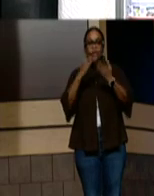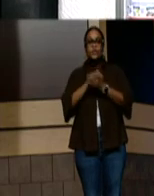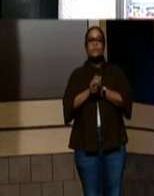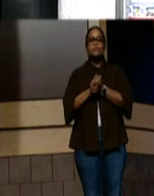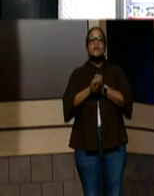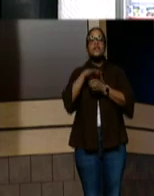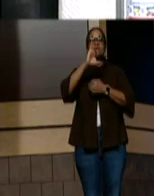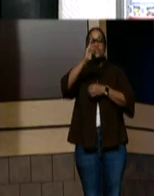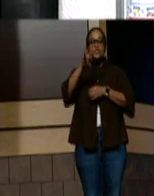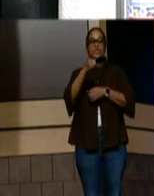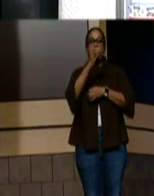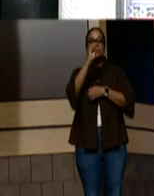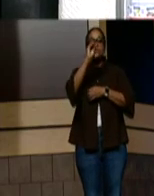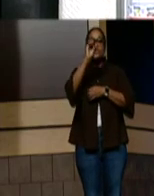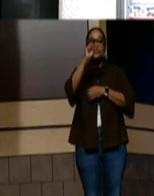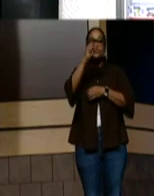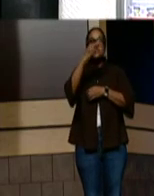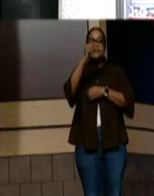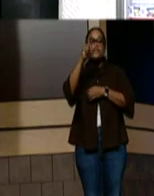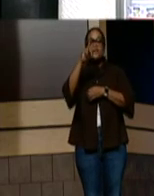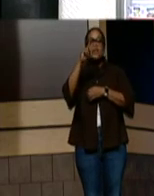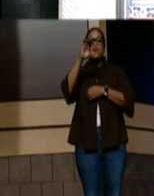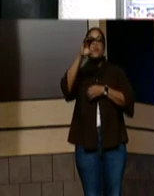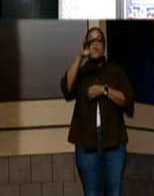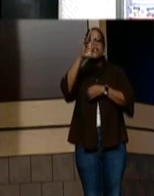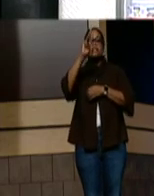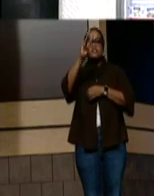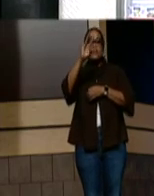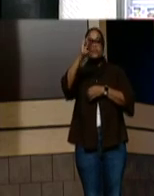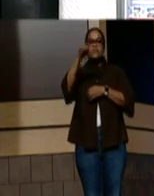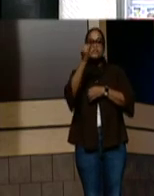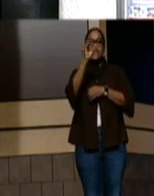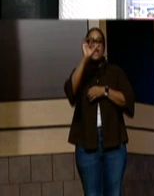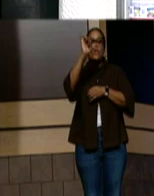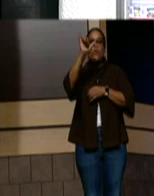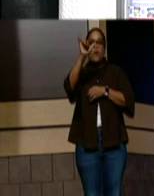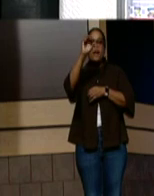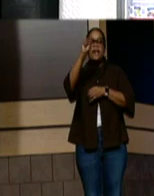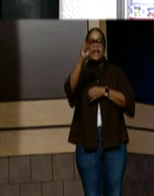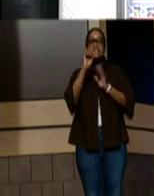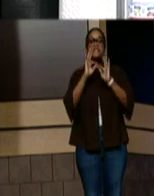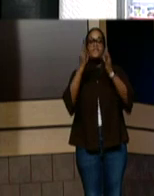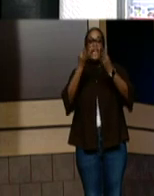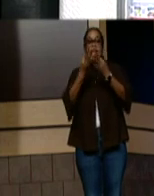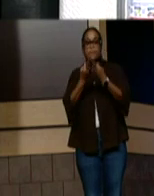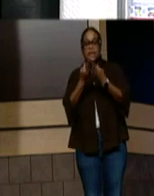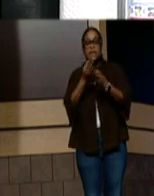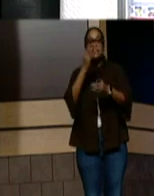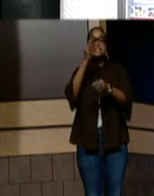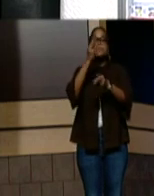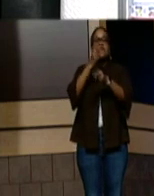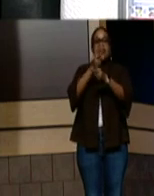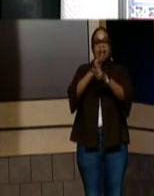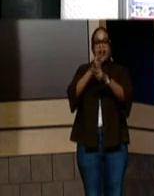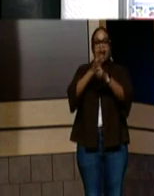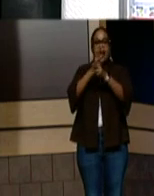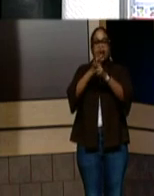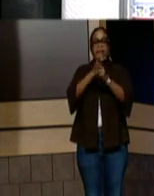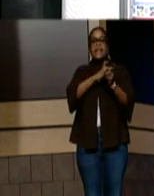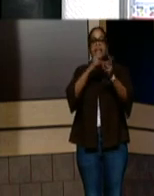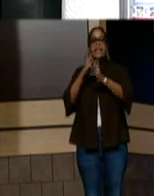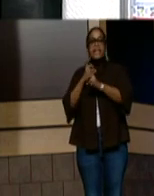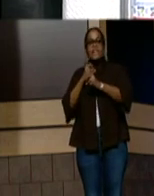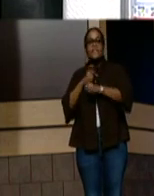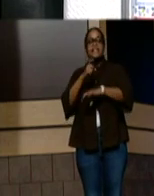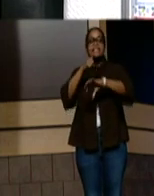Joseph Stroud and the WJYS family for being so kind and opening up their airways tonight,